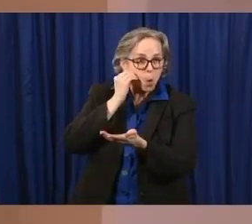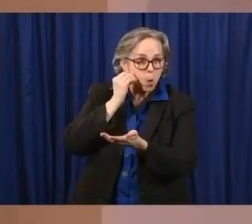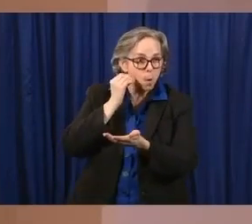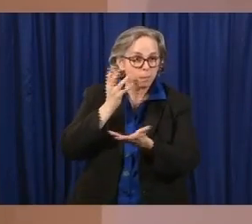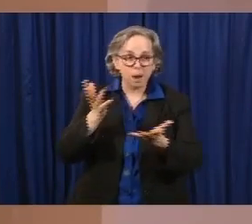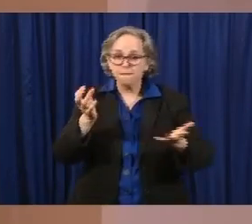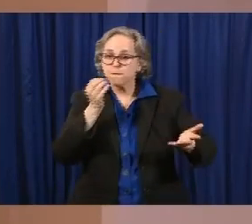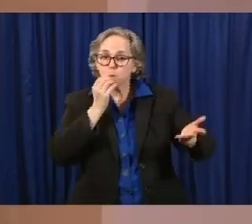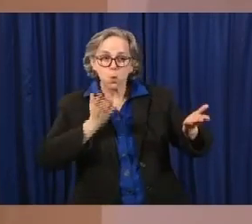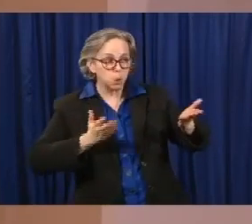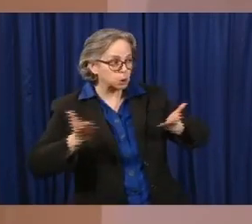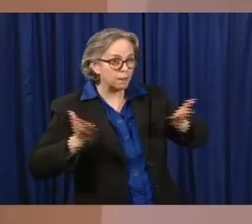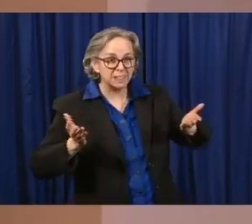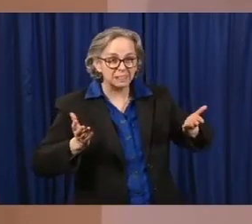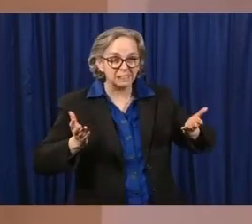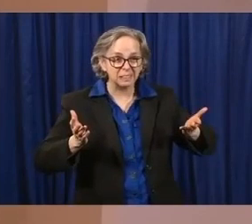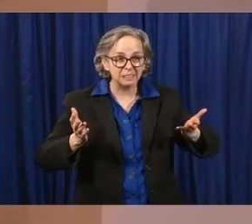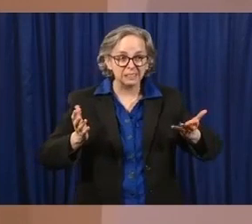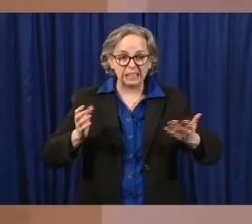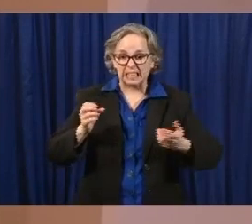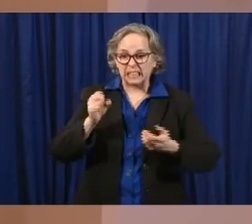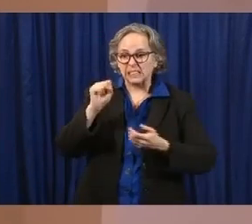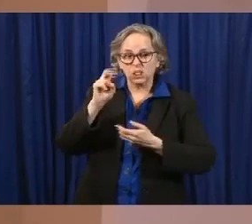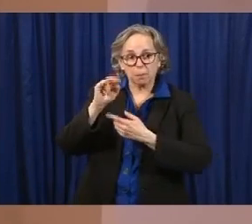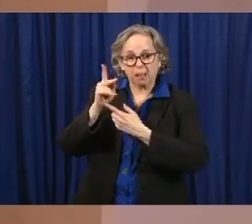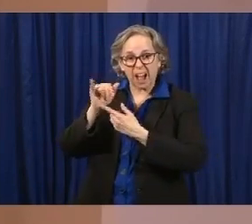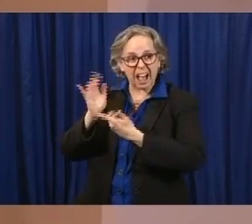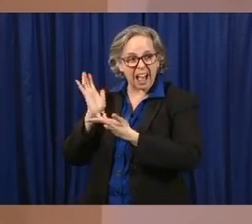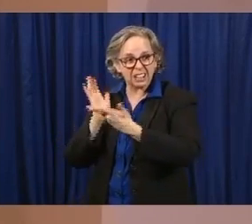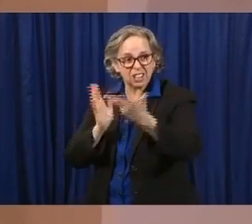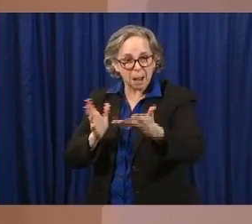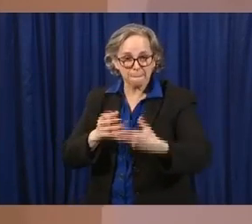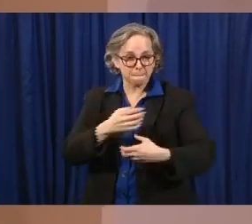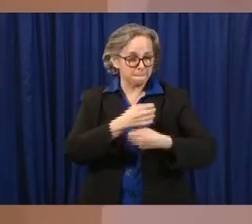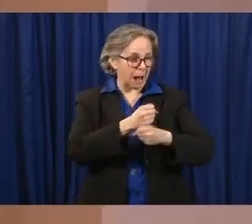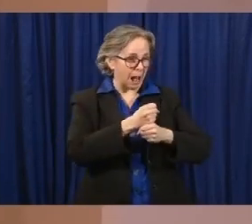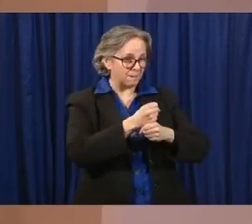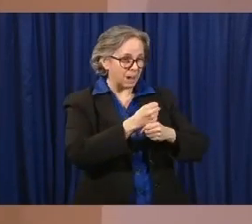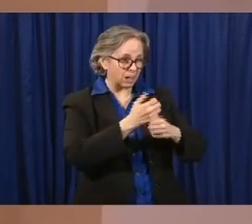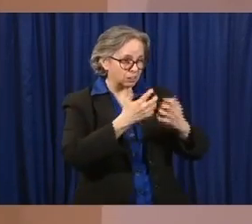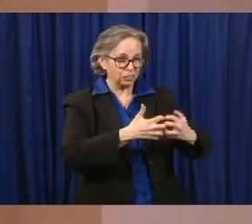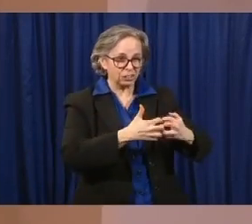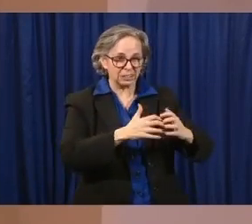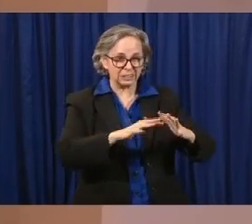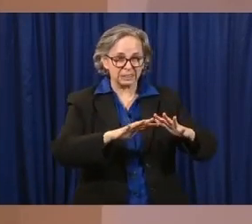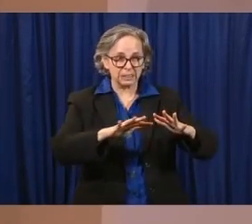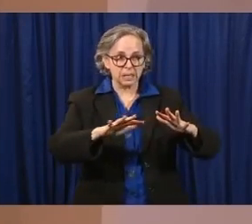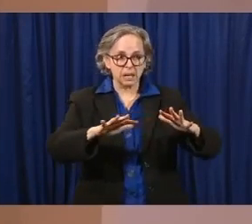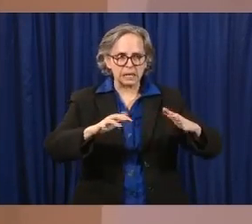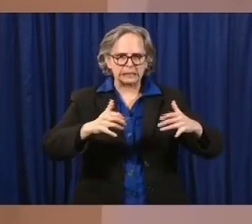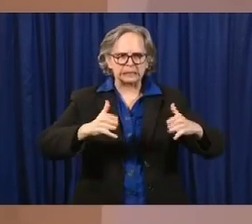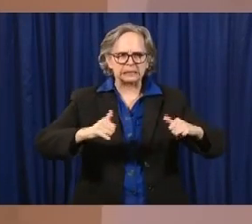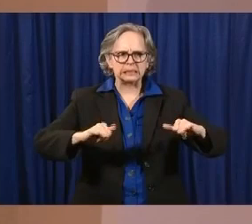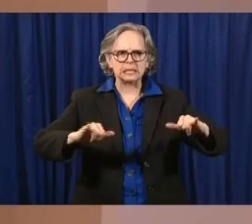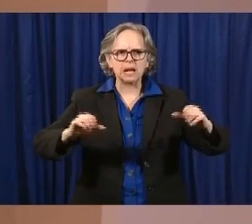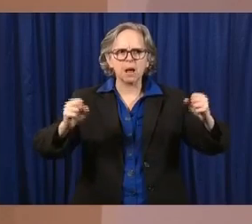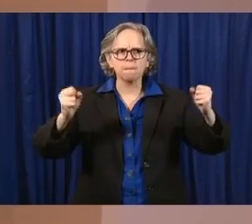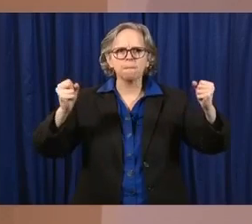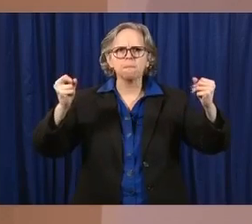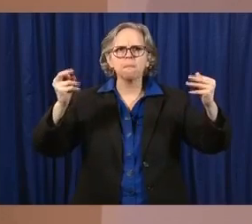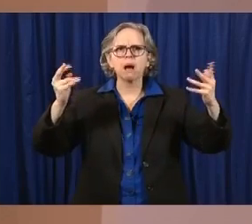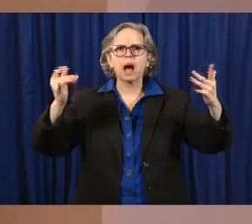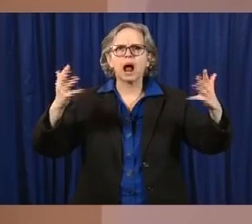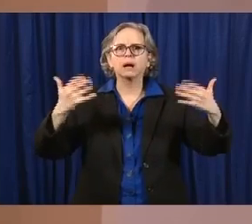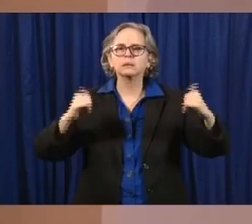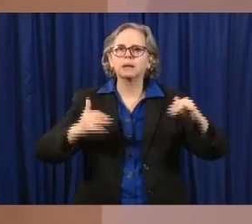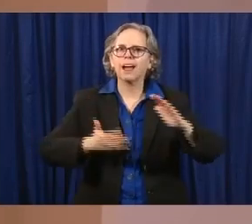industry, to that supply chain, to manufacturing, everybody there are still a lot of businesses that are out there operating to try to serve us,